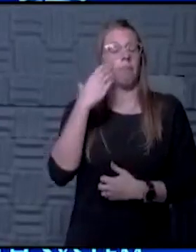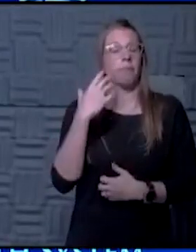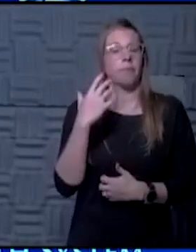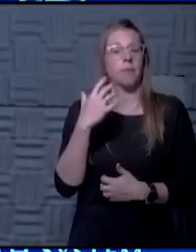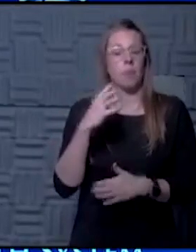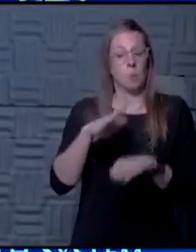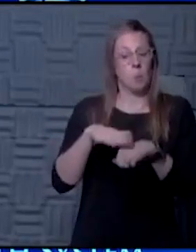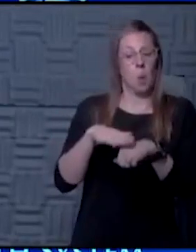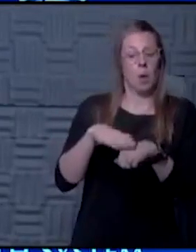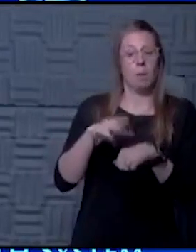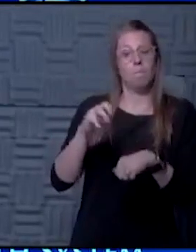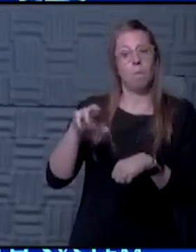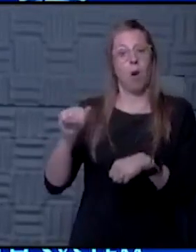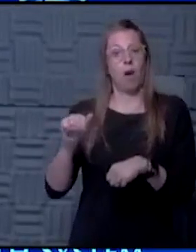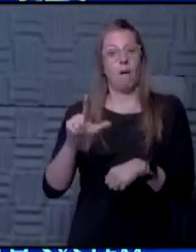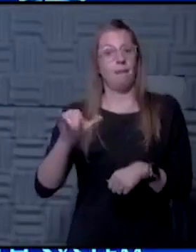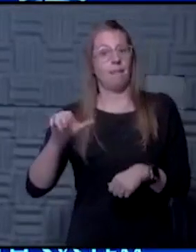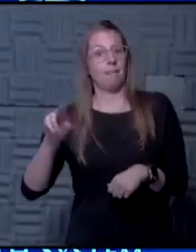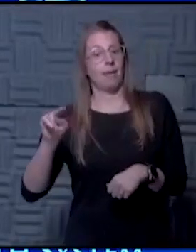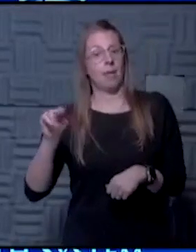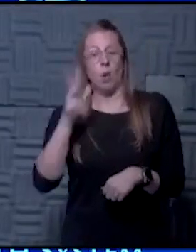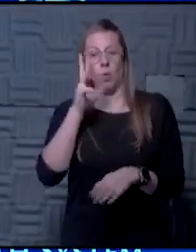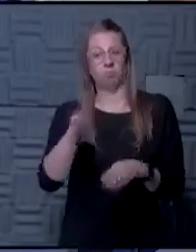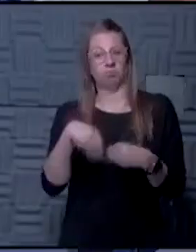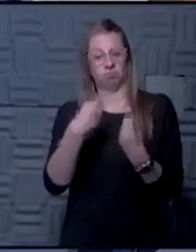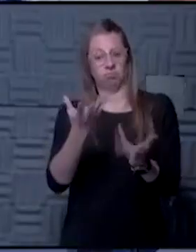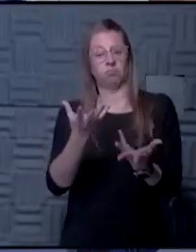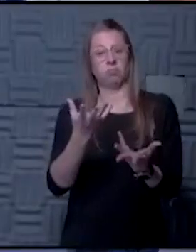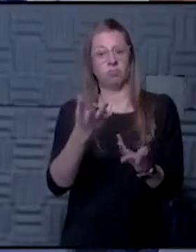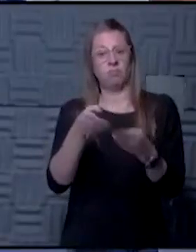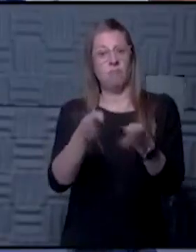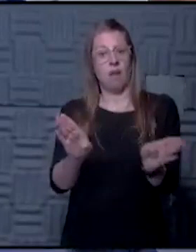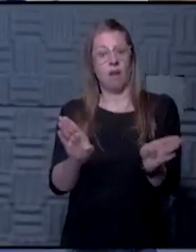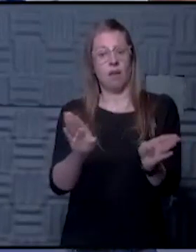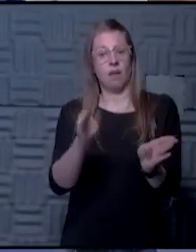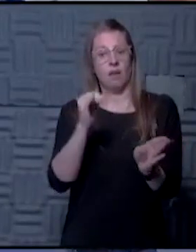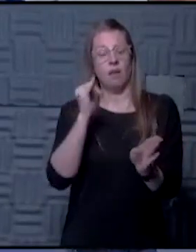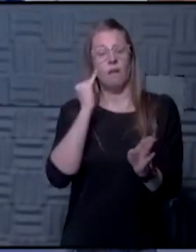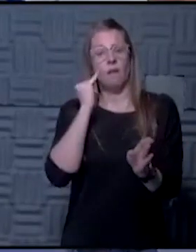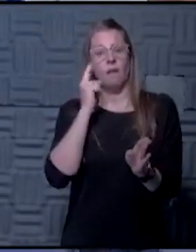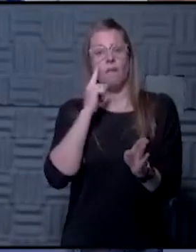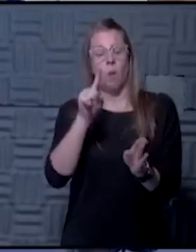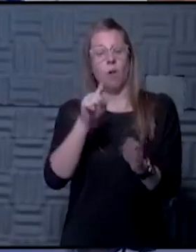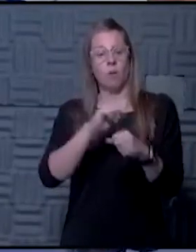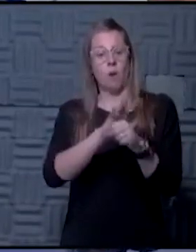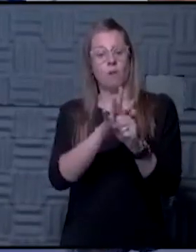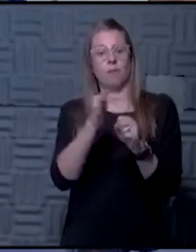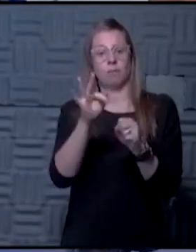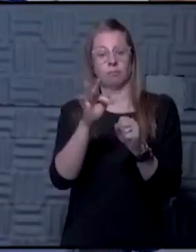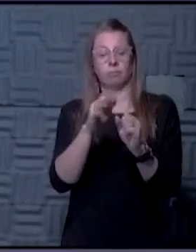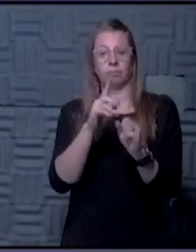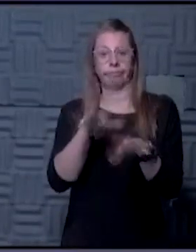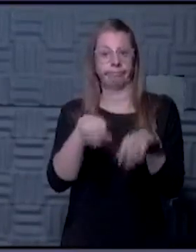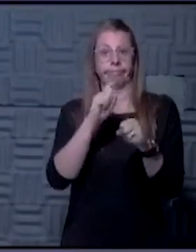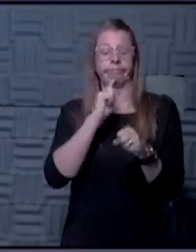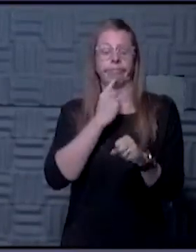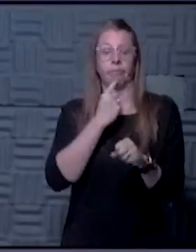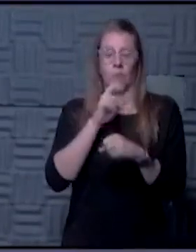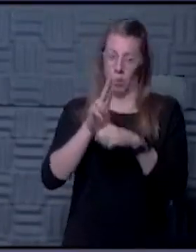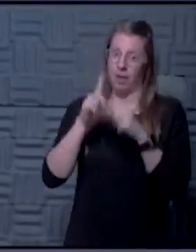is the warning that Mara and Lynn would give the public about taking COVID seriously? Wear your